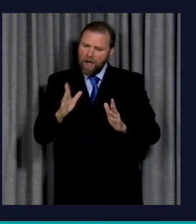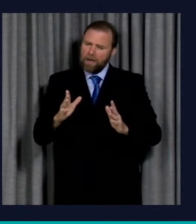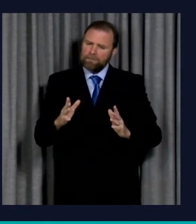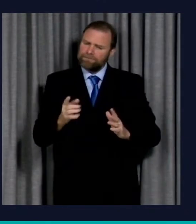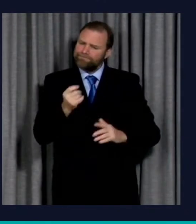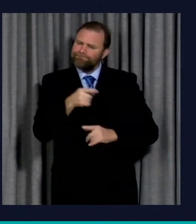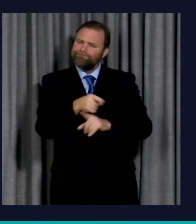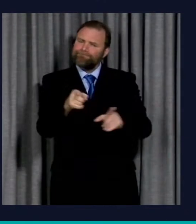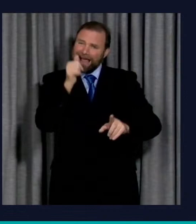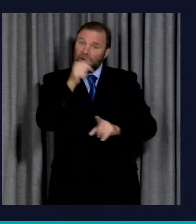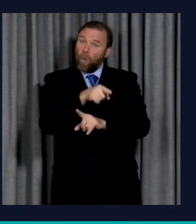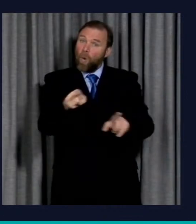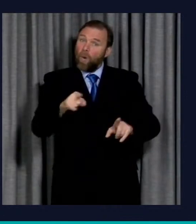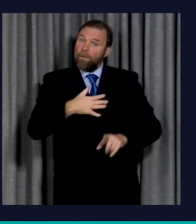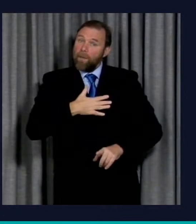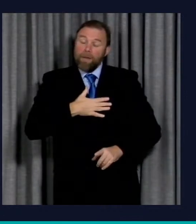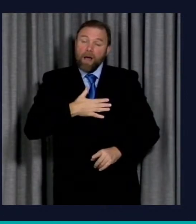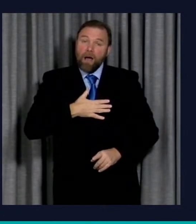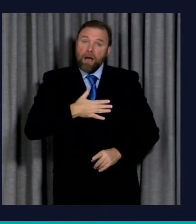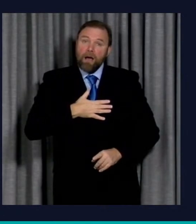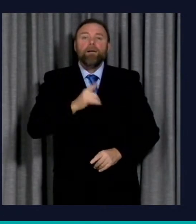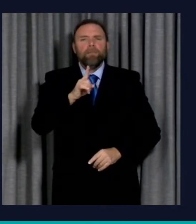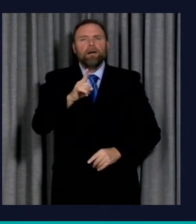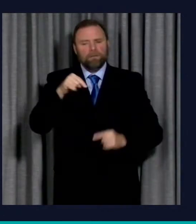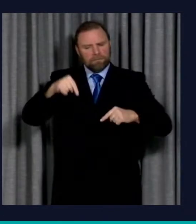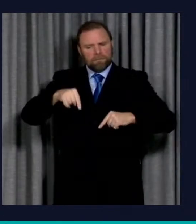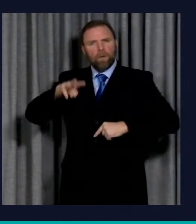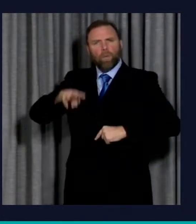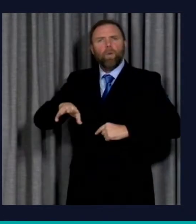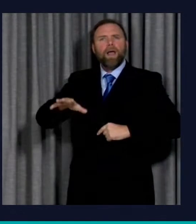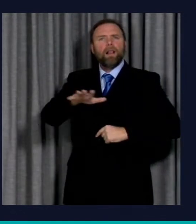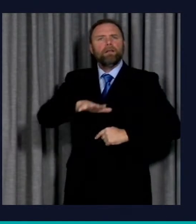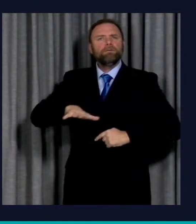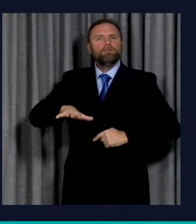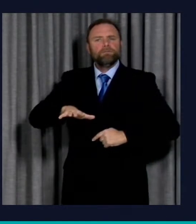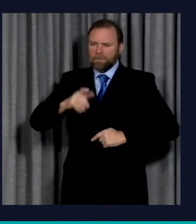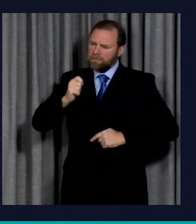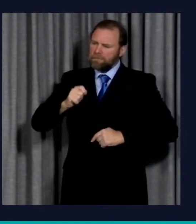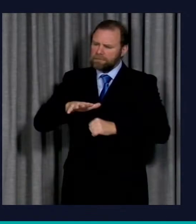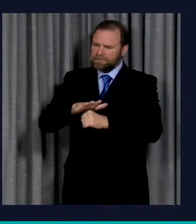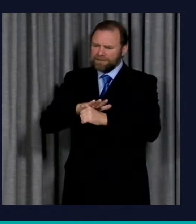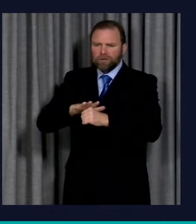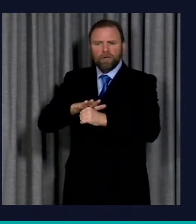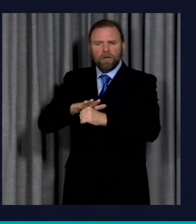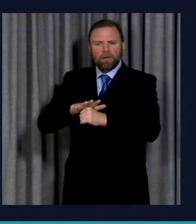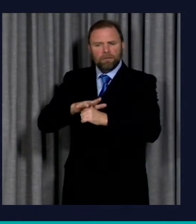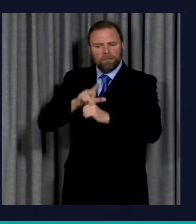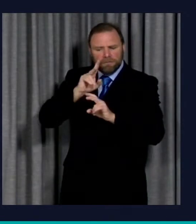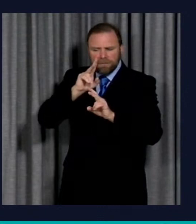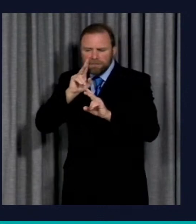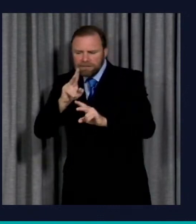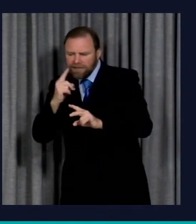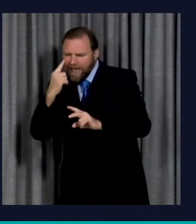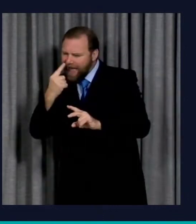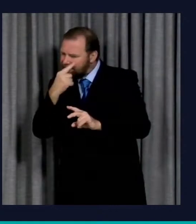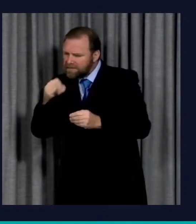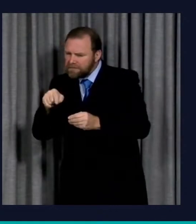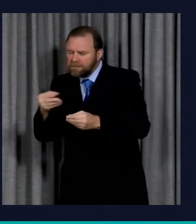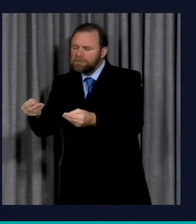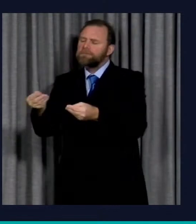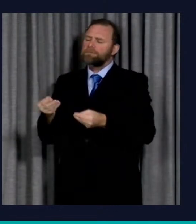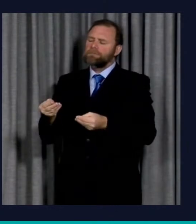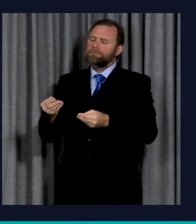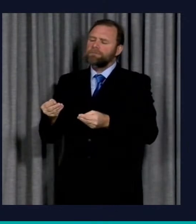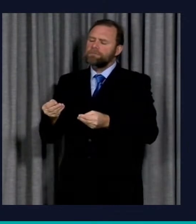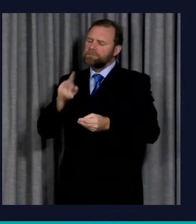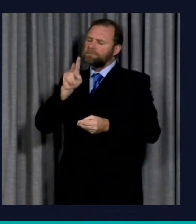sometimes not popular. Here in Wales, we are in a position where when we see the evidence, and we're told about the actions